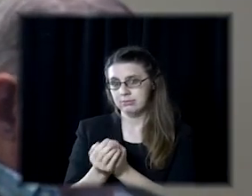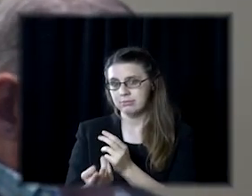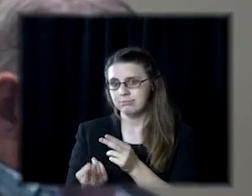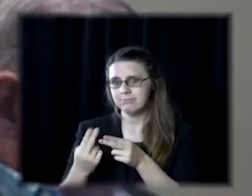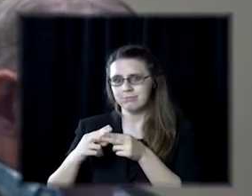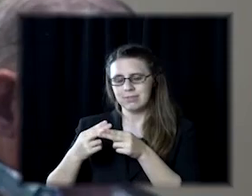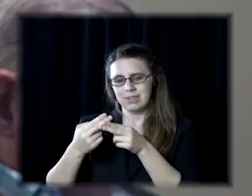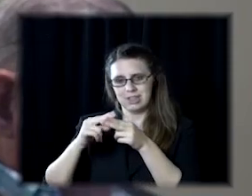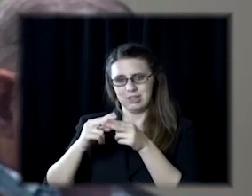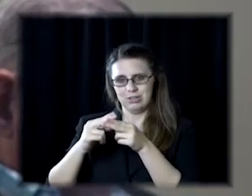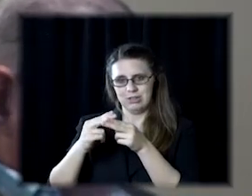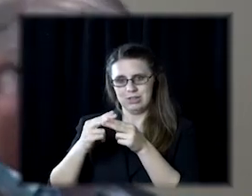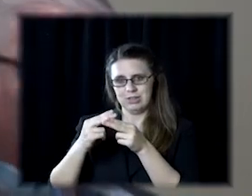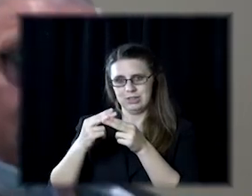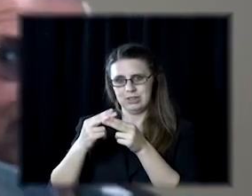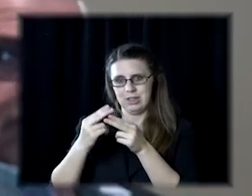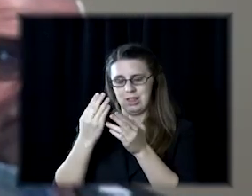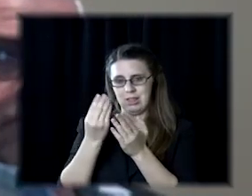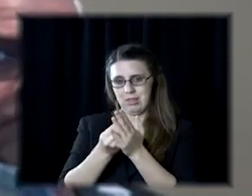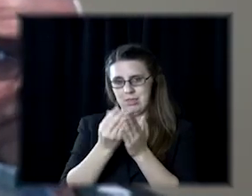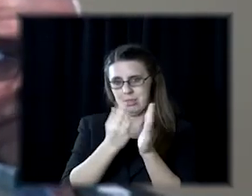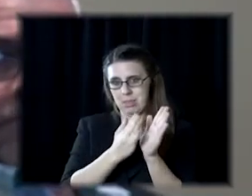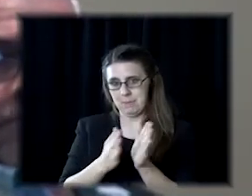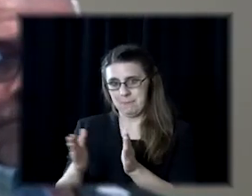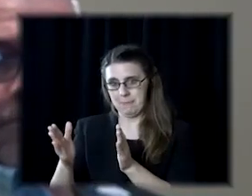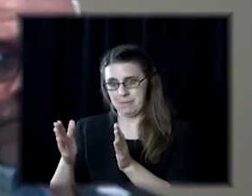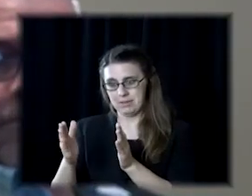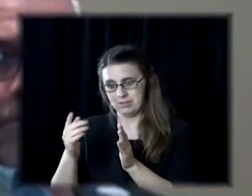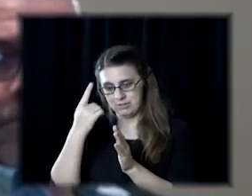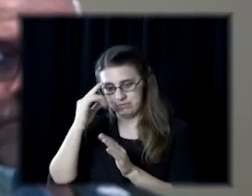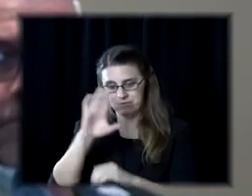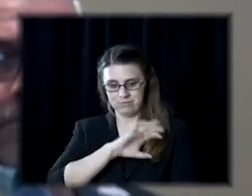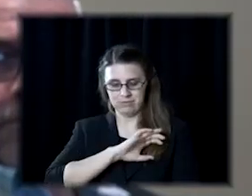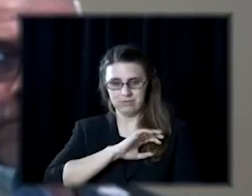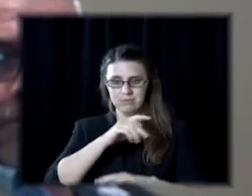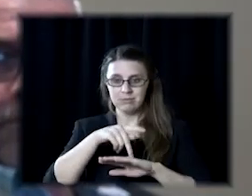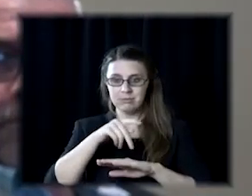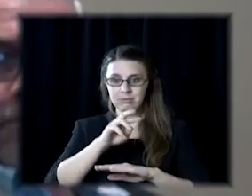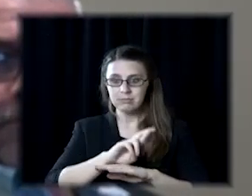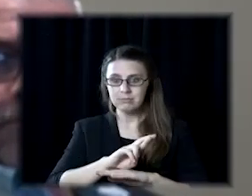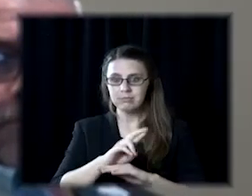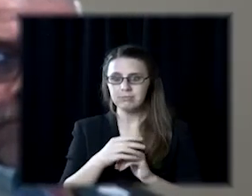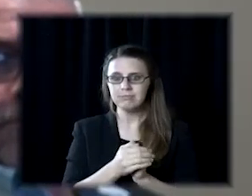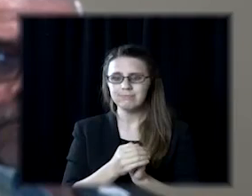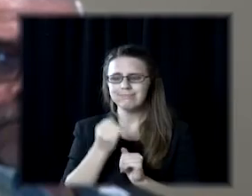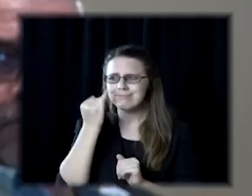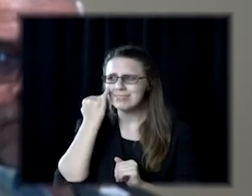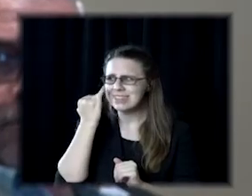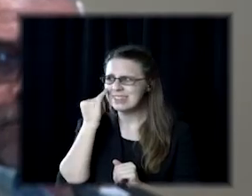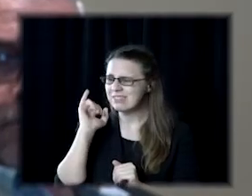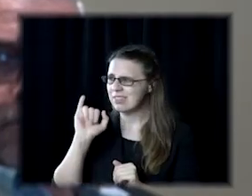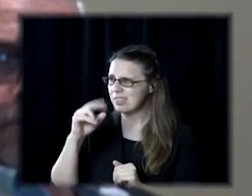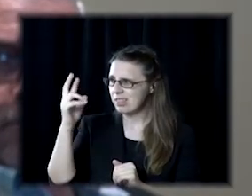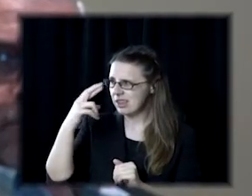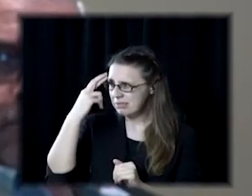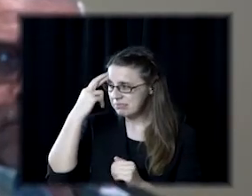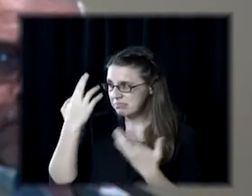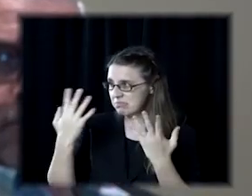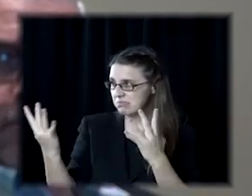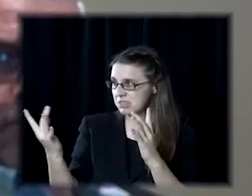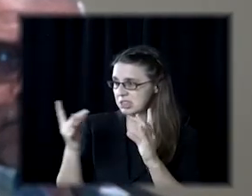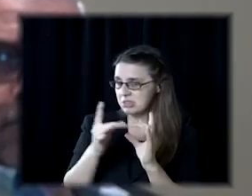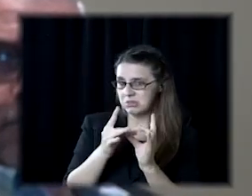budget and the monies to the police of Puerto Rico, and if it has something to do with